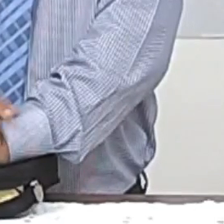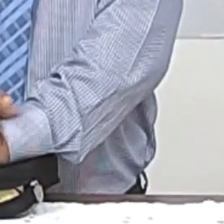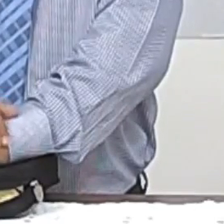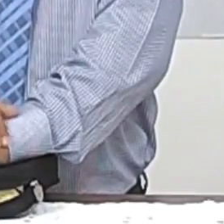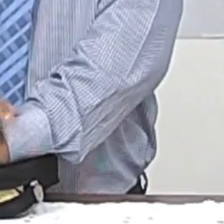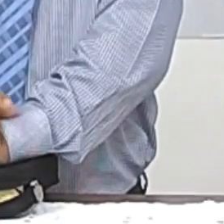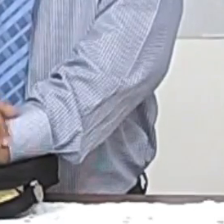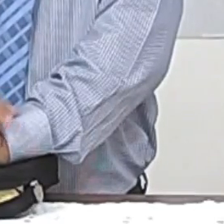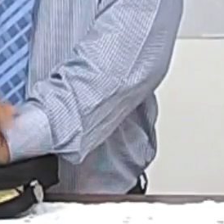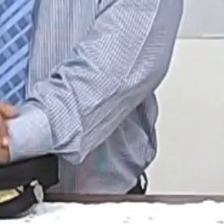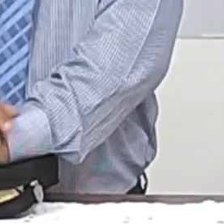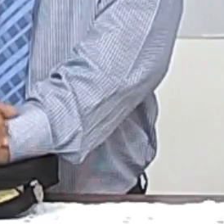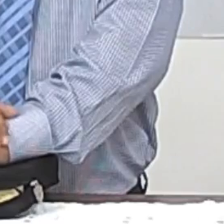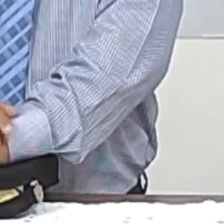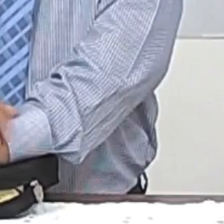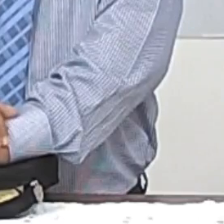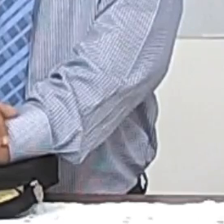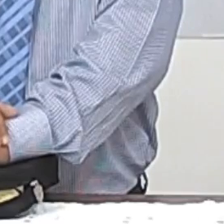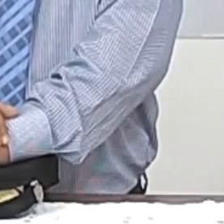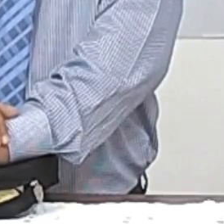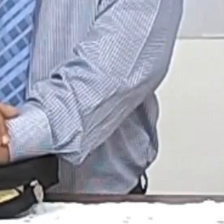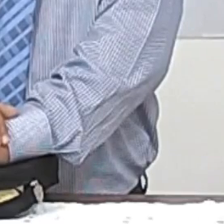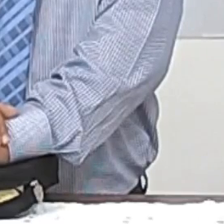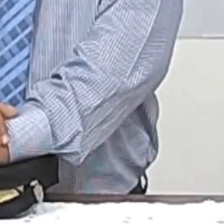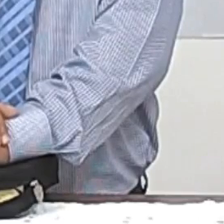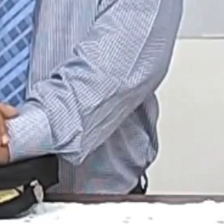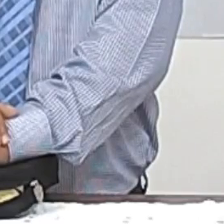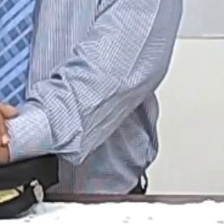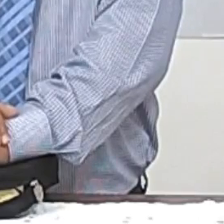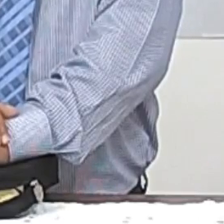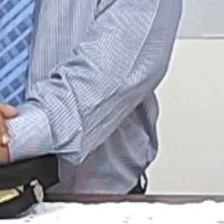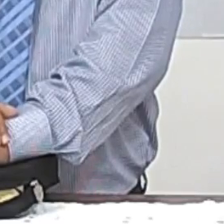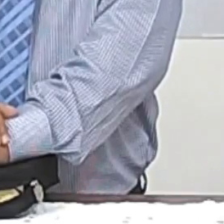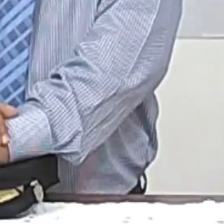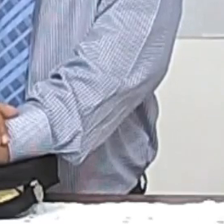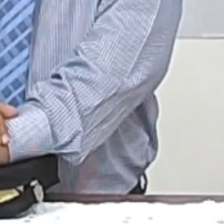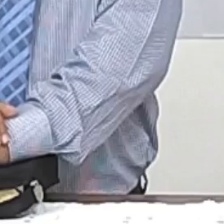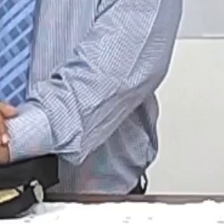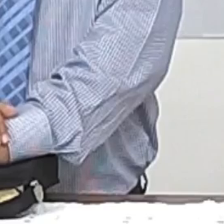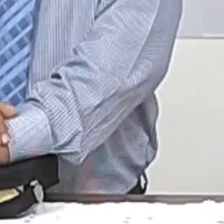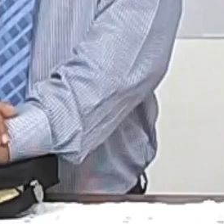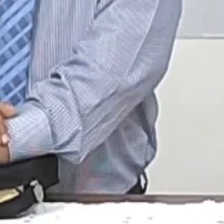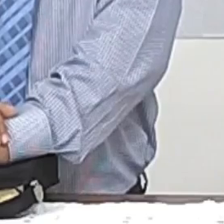may be sensitive to your voice and may be obedient to a voice.